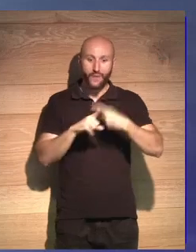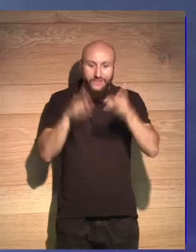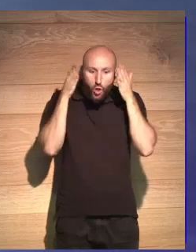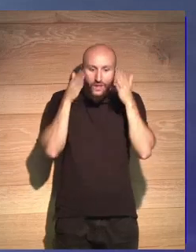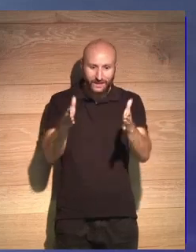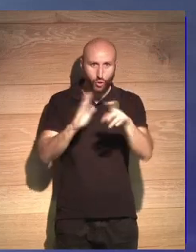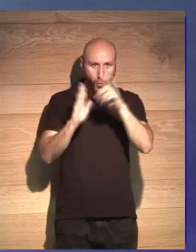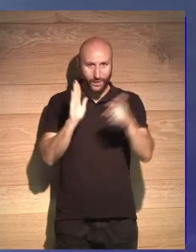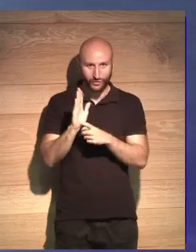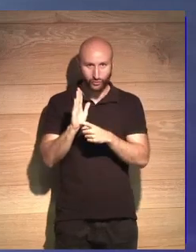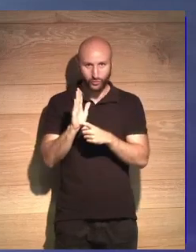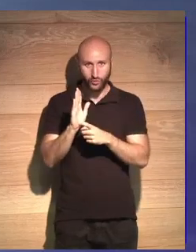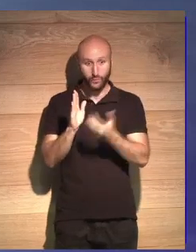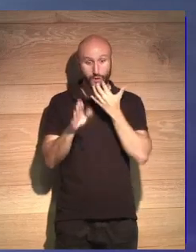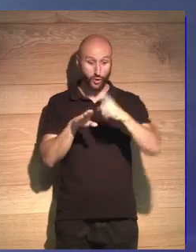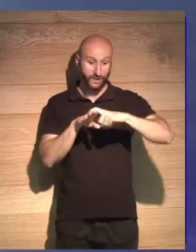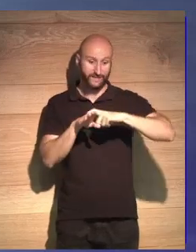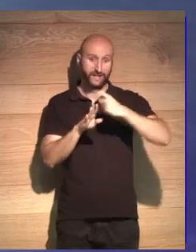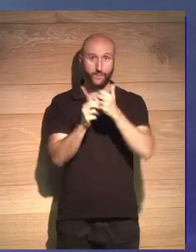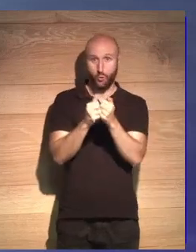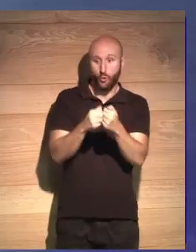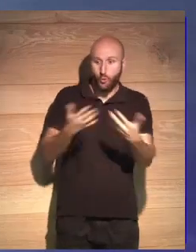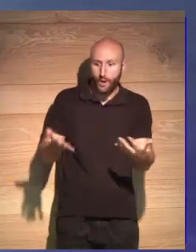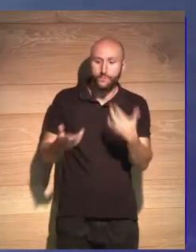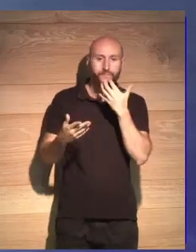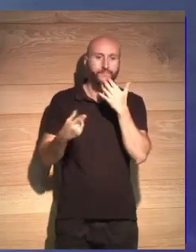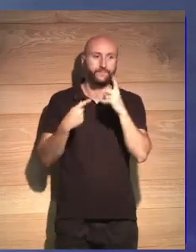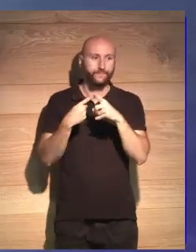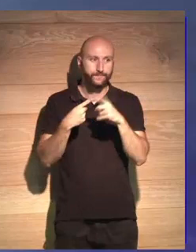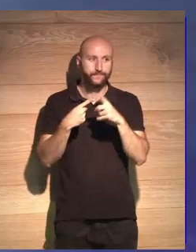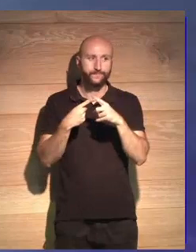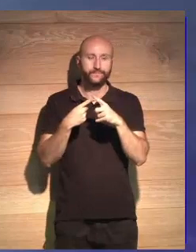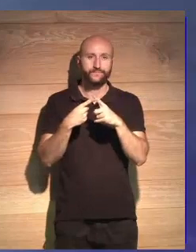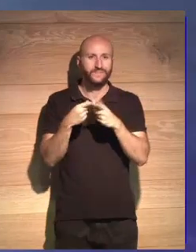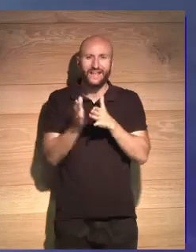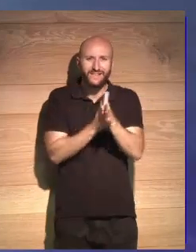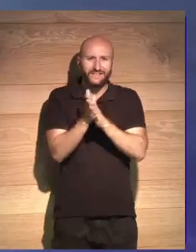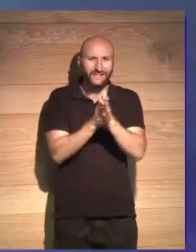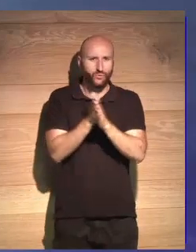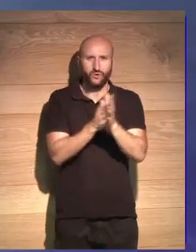activate motivation and that have us immersed in video games.